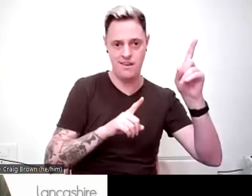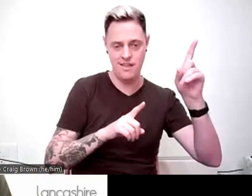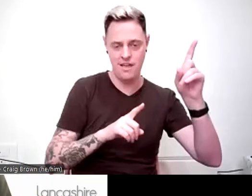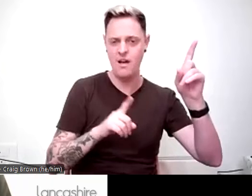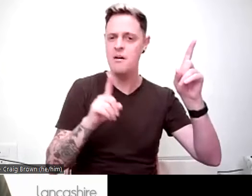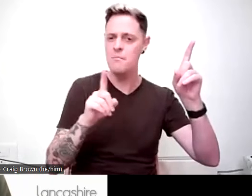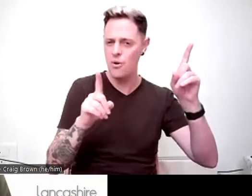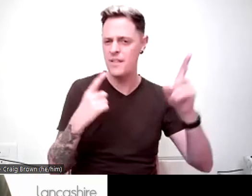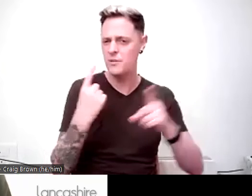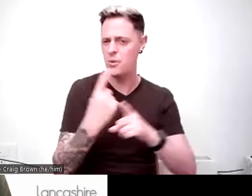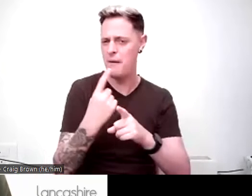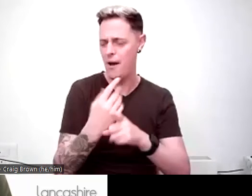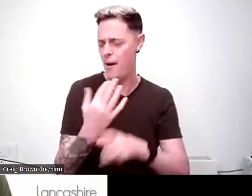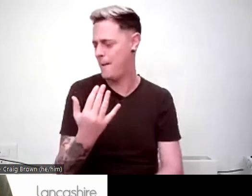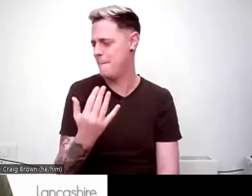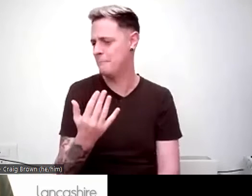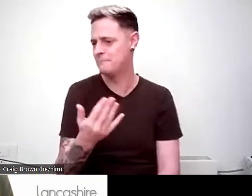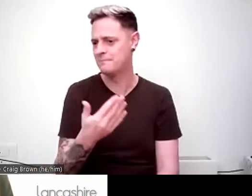mention of working with,